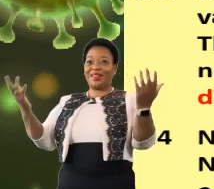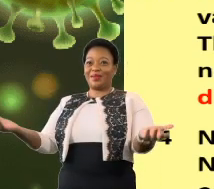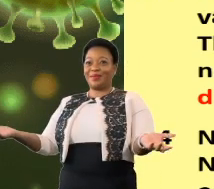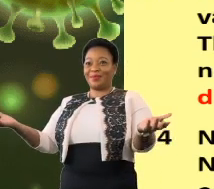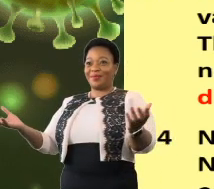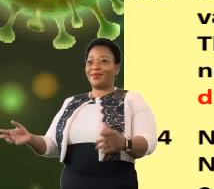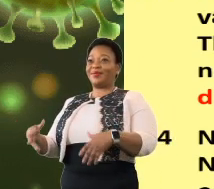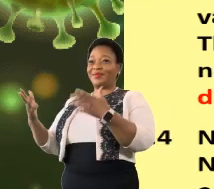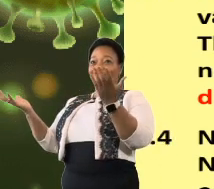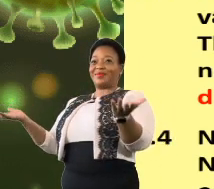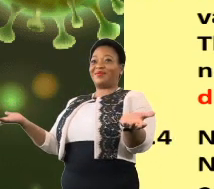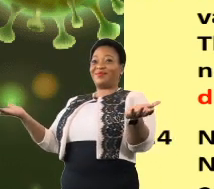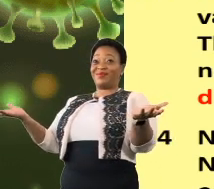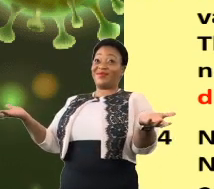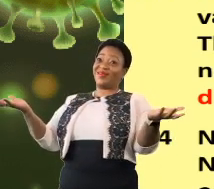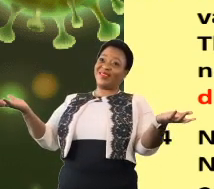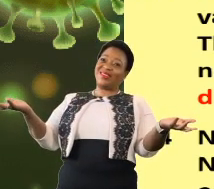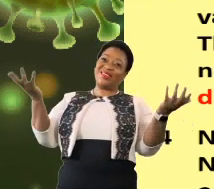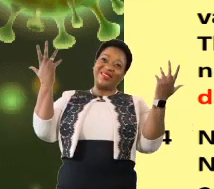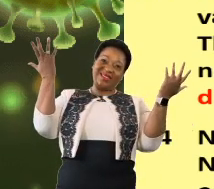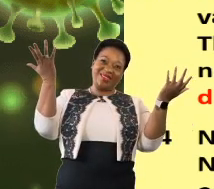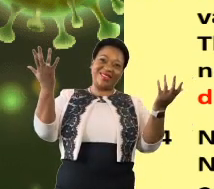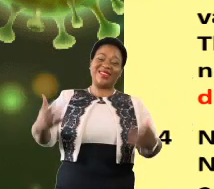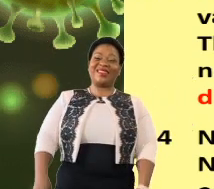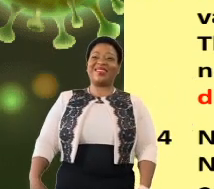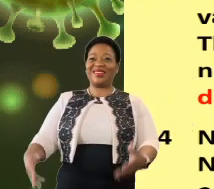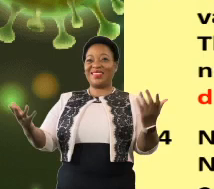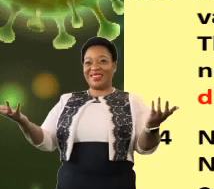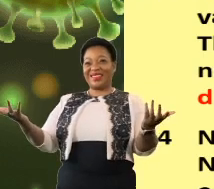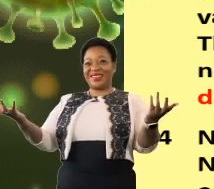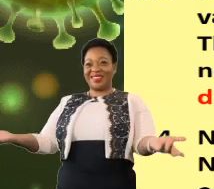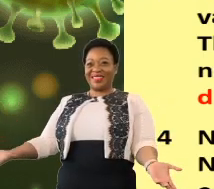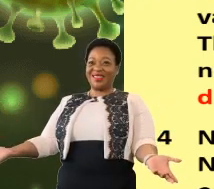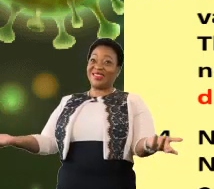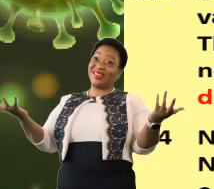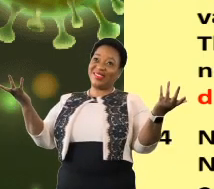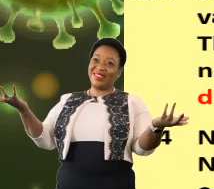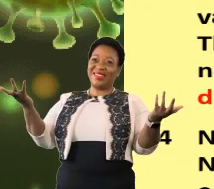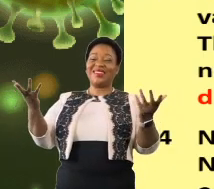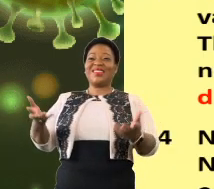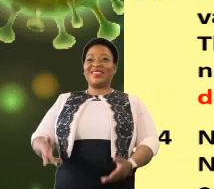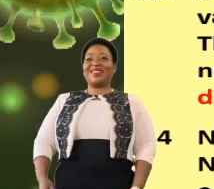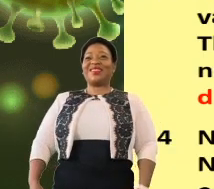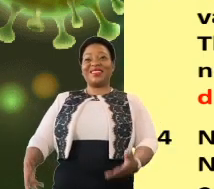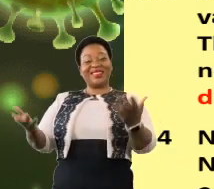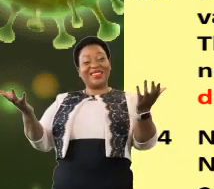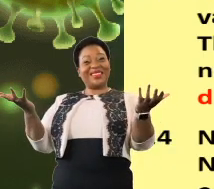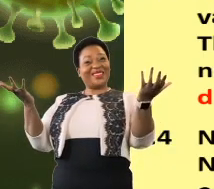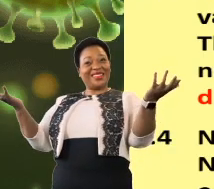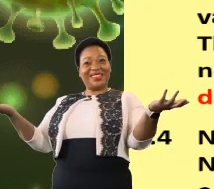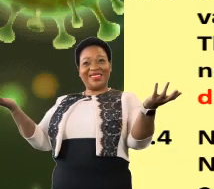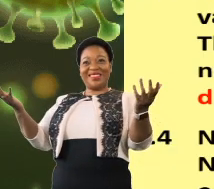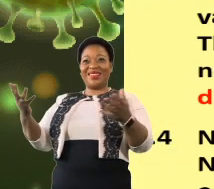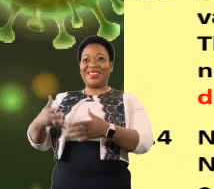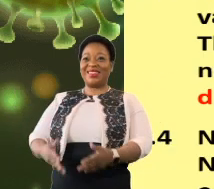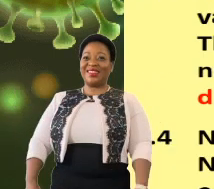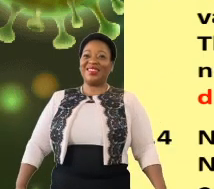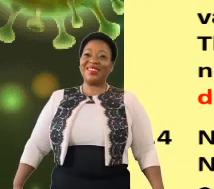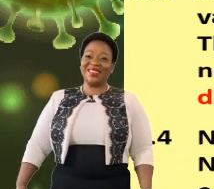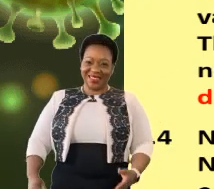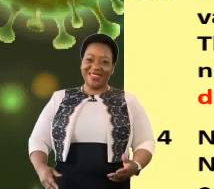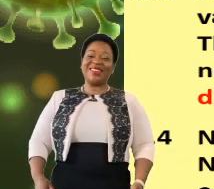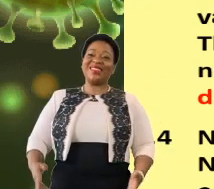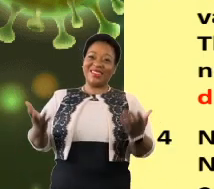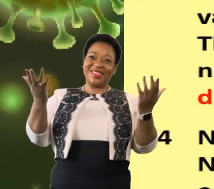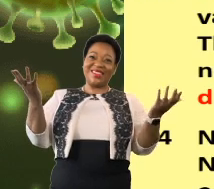create a shared economy, that we create jobs, that we are able to bring Black economic empowerment to the forefront